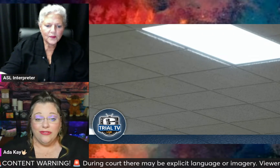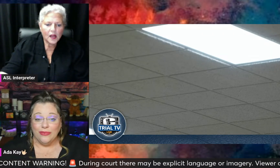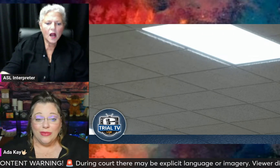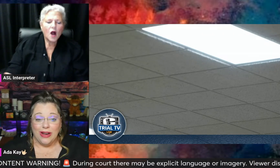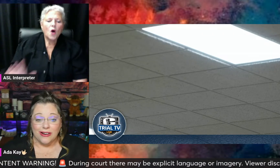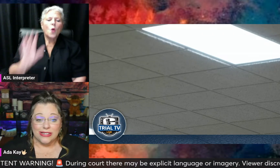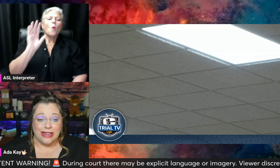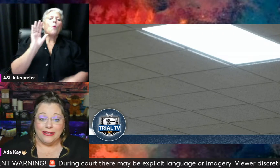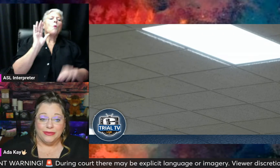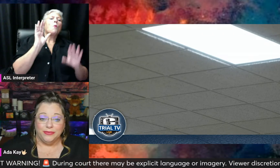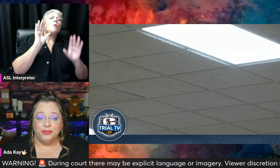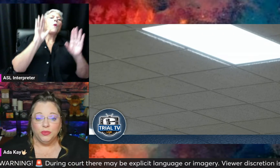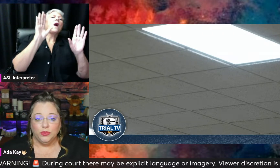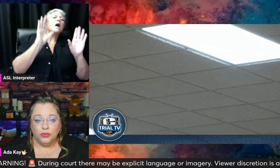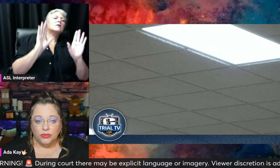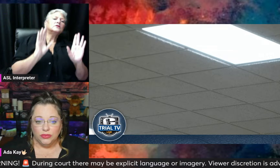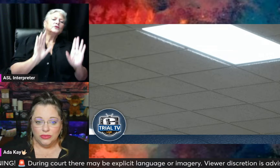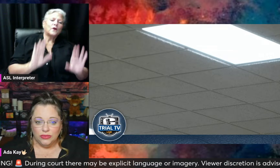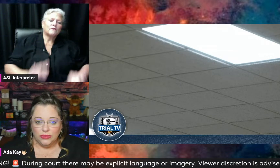be from our side.